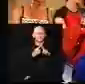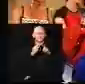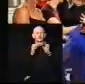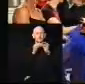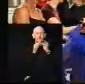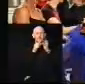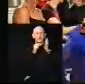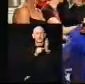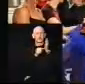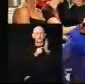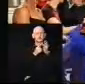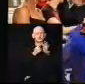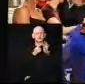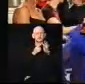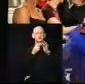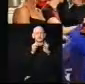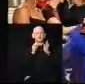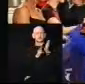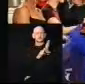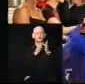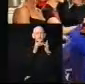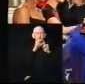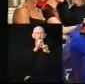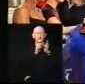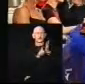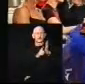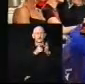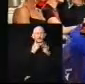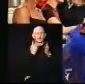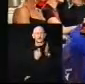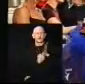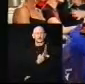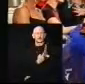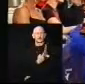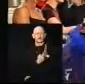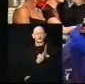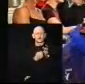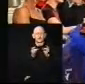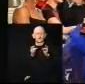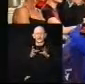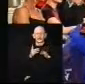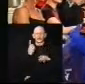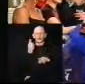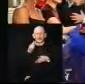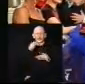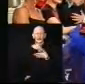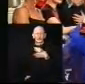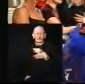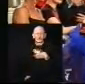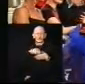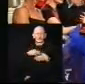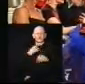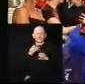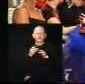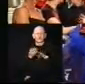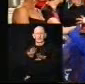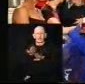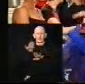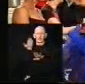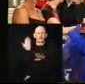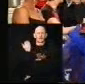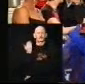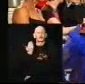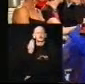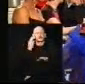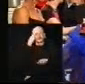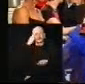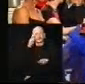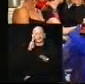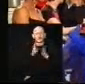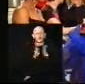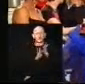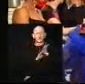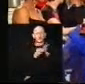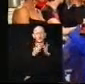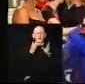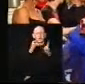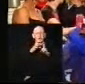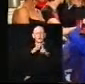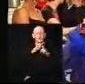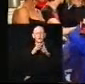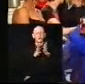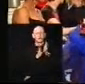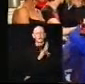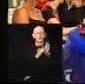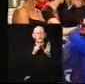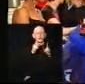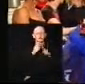a character that I do called Mandy Mash And so I got the girls in to be the dancers The fabulous dancers And